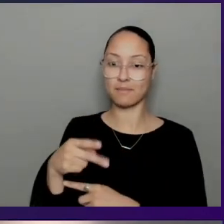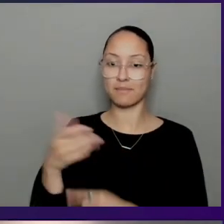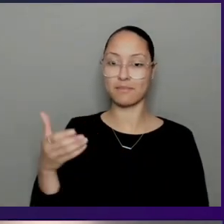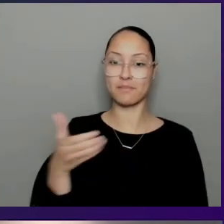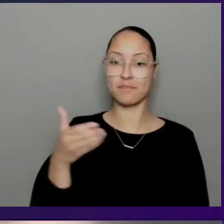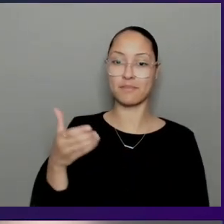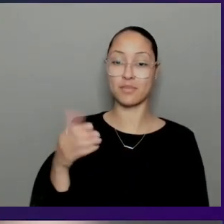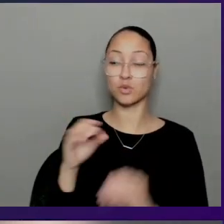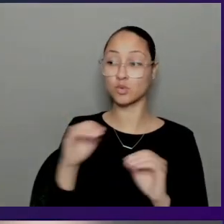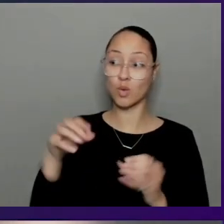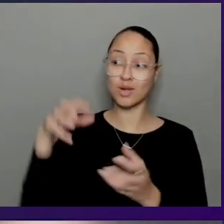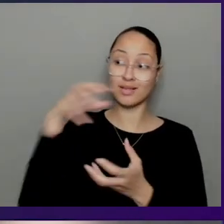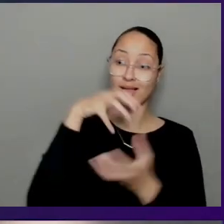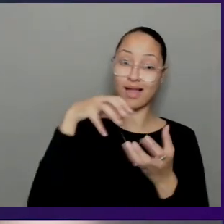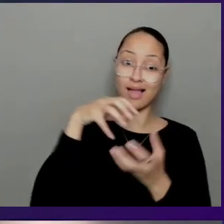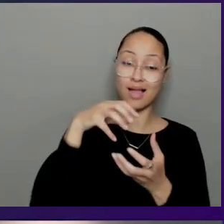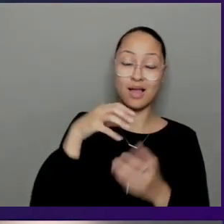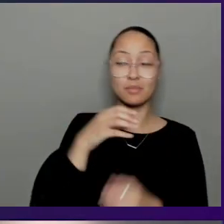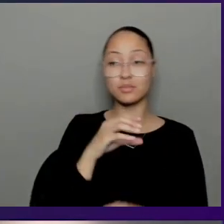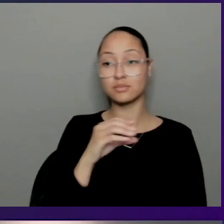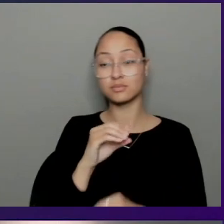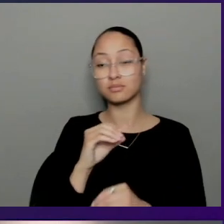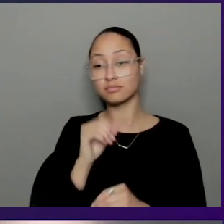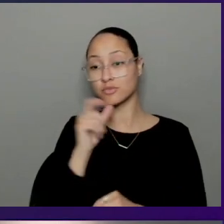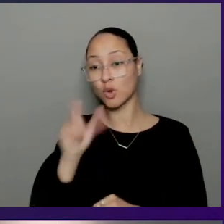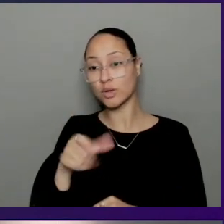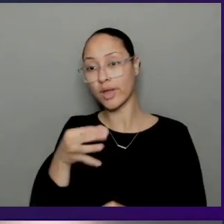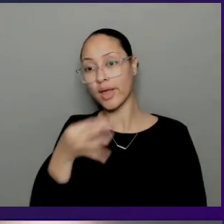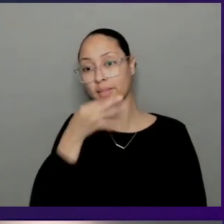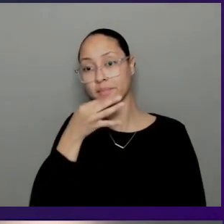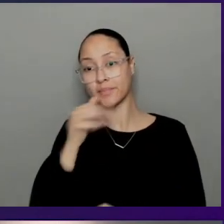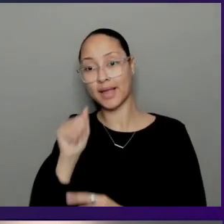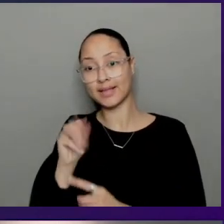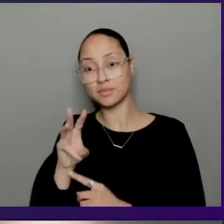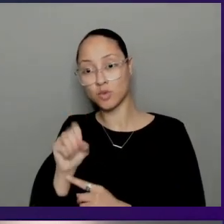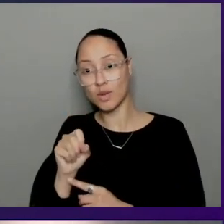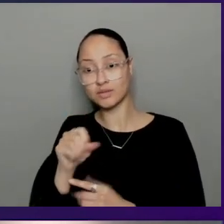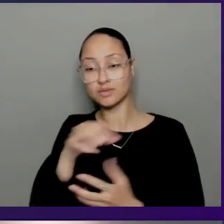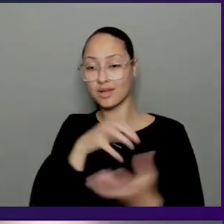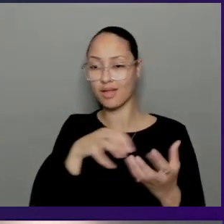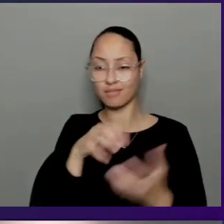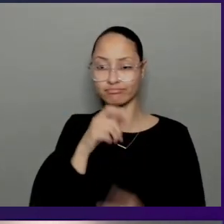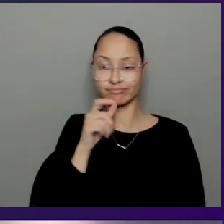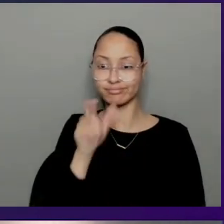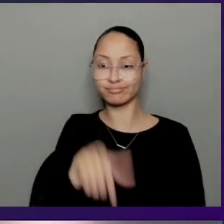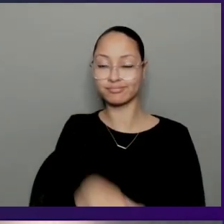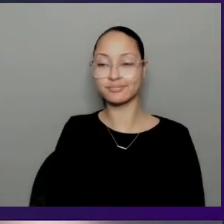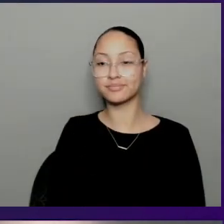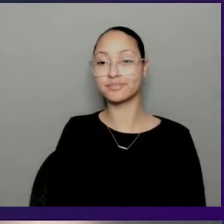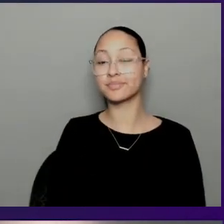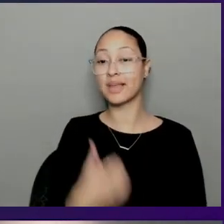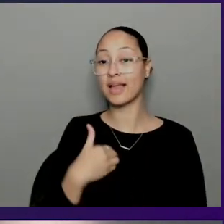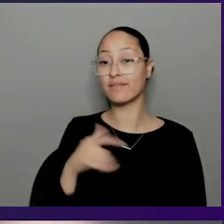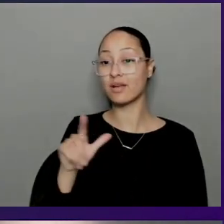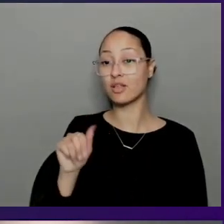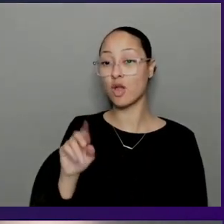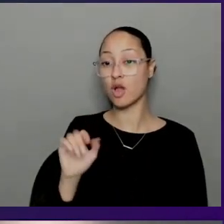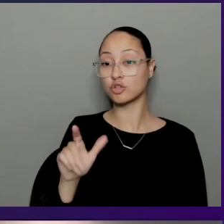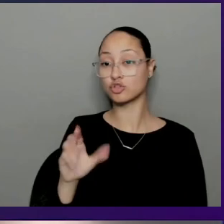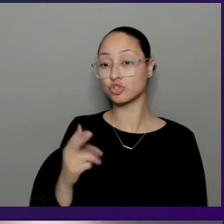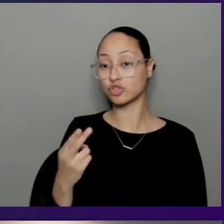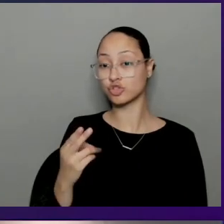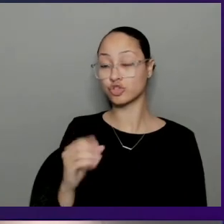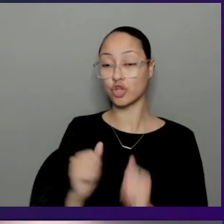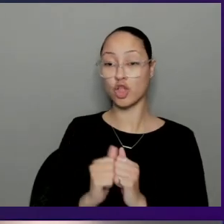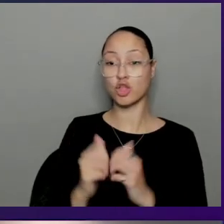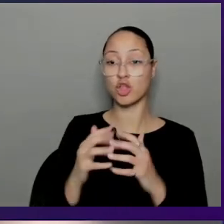cloud or AWS expertise required. You see, we have a Launch Studio button. Now we can land into the